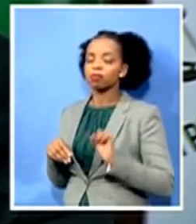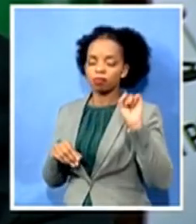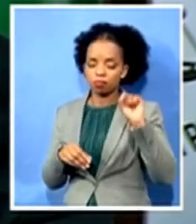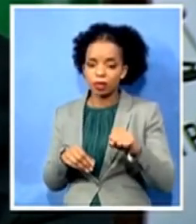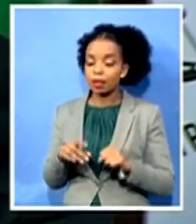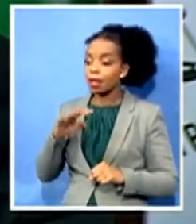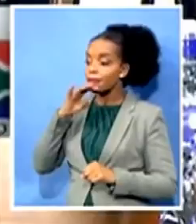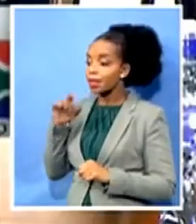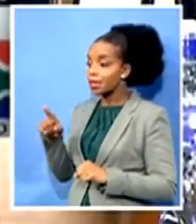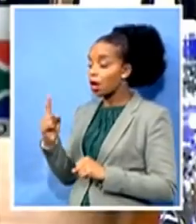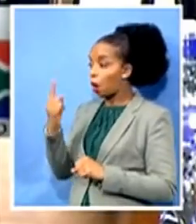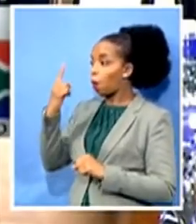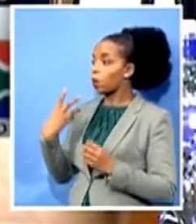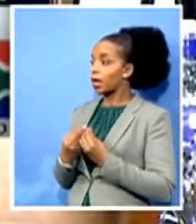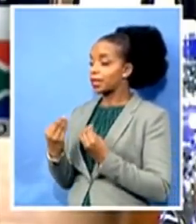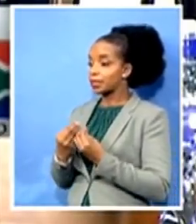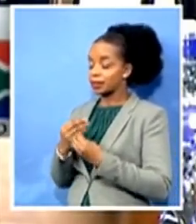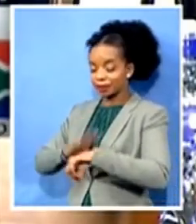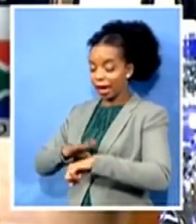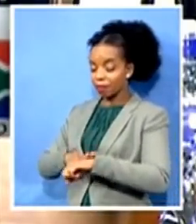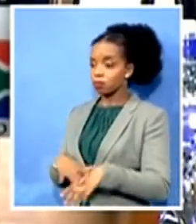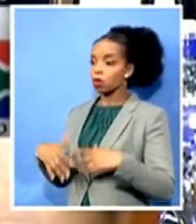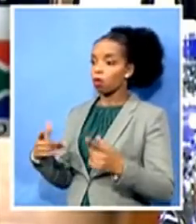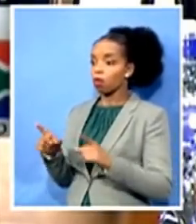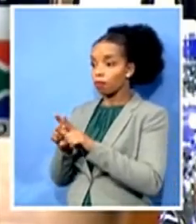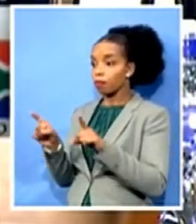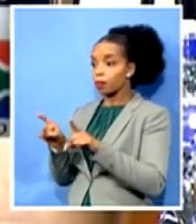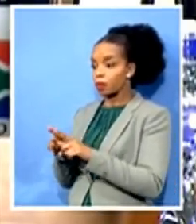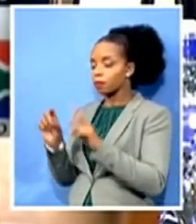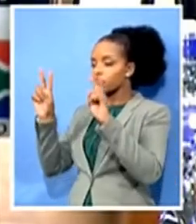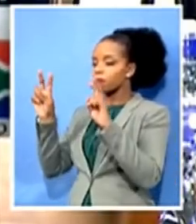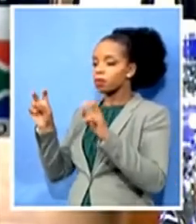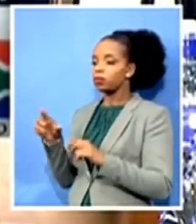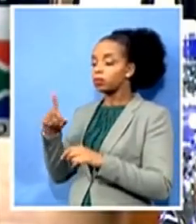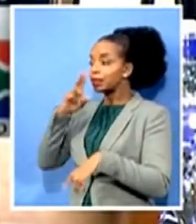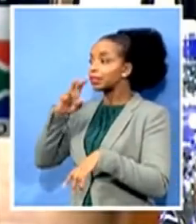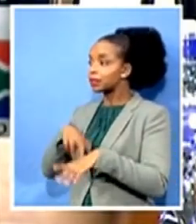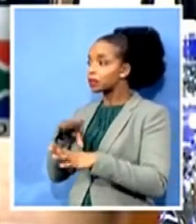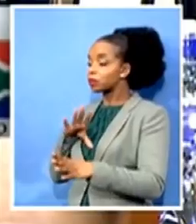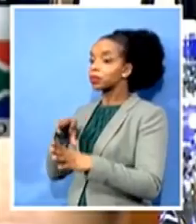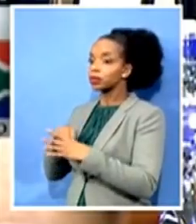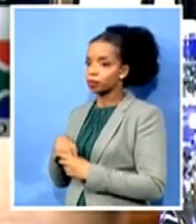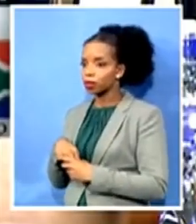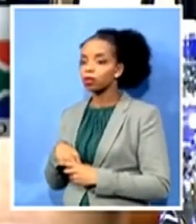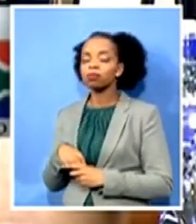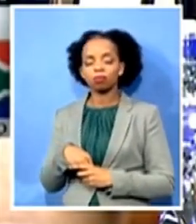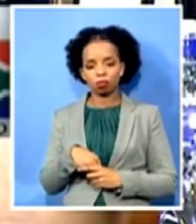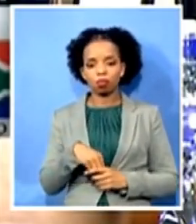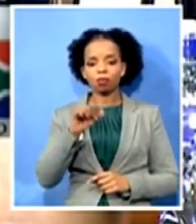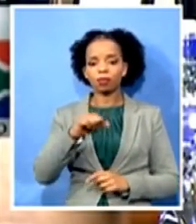issues that they need to deal with? In the EXCO Free State, most of the time, unless the